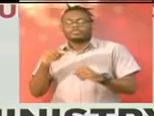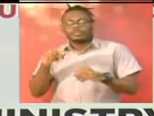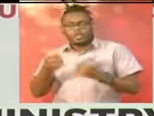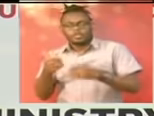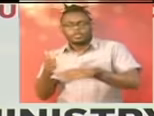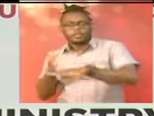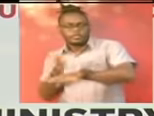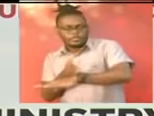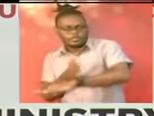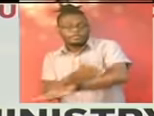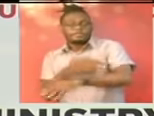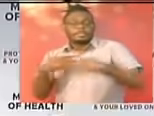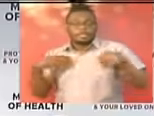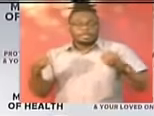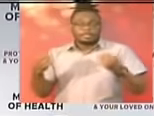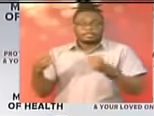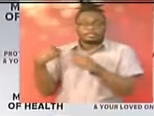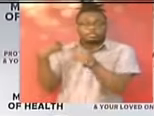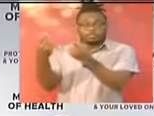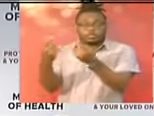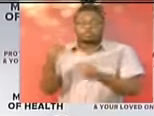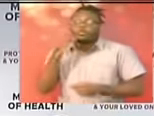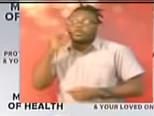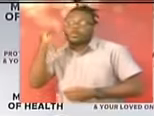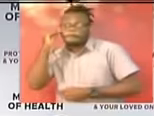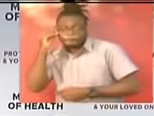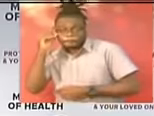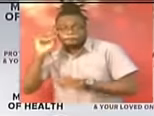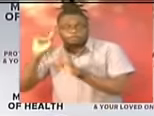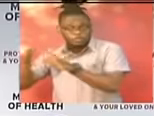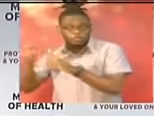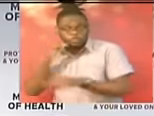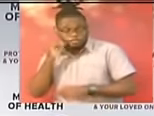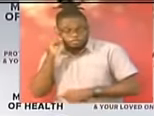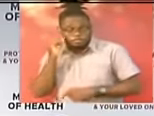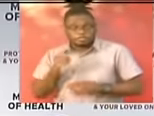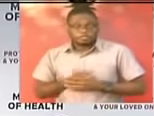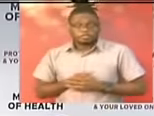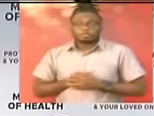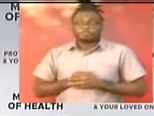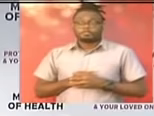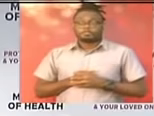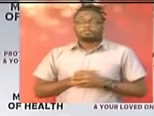state. Thank you for your questions, Ms. Mahis. We now go to